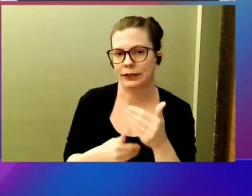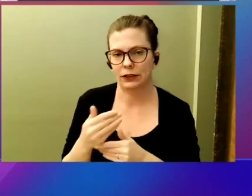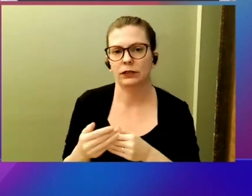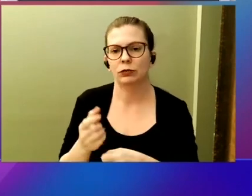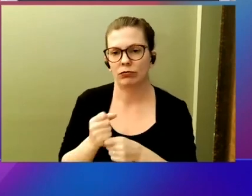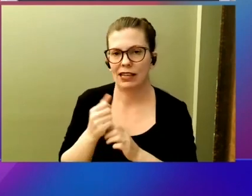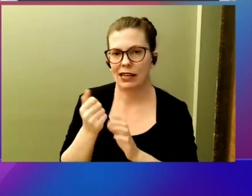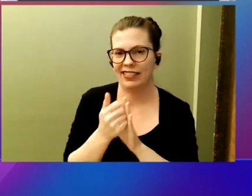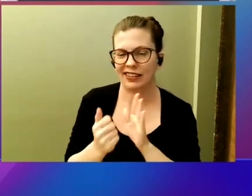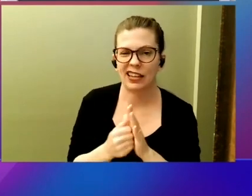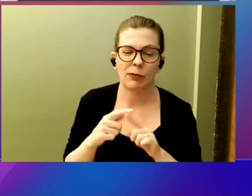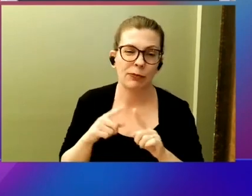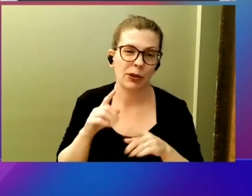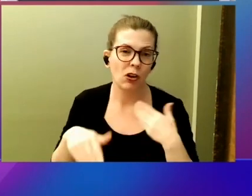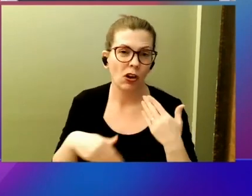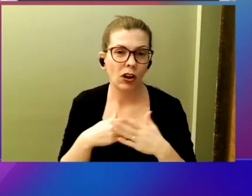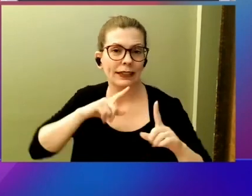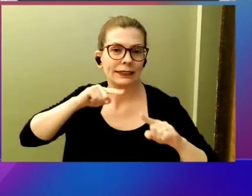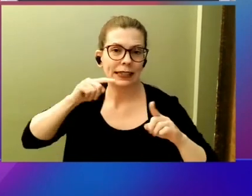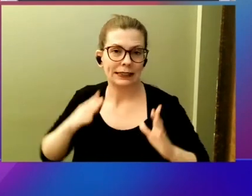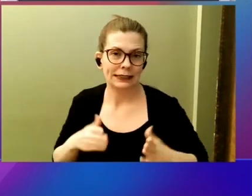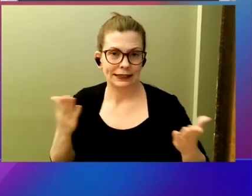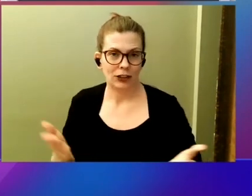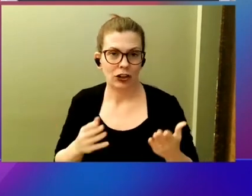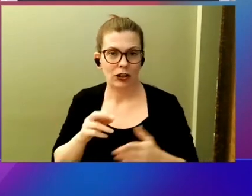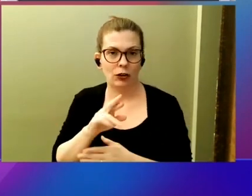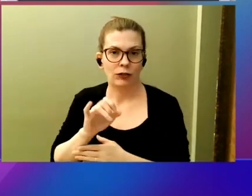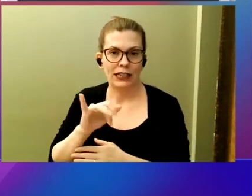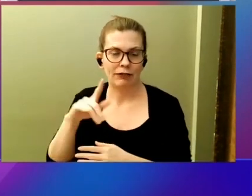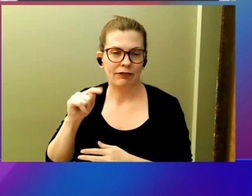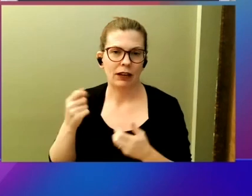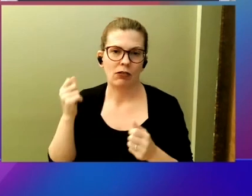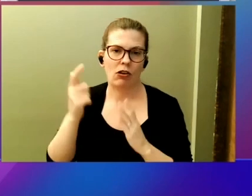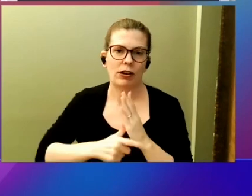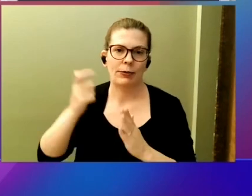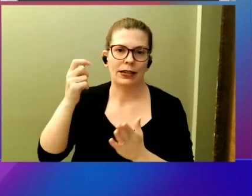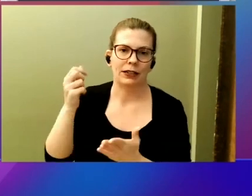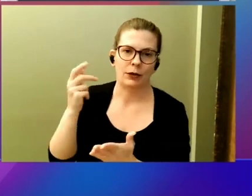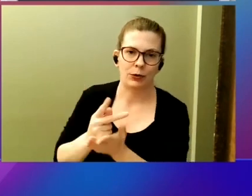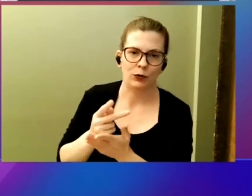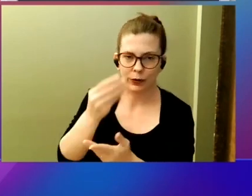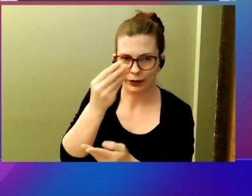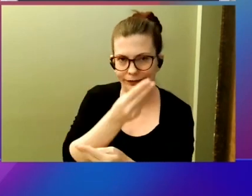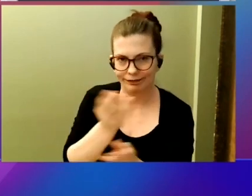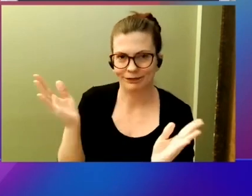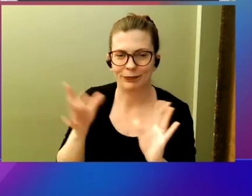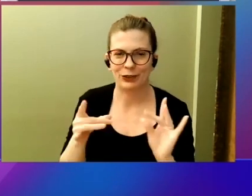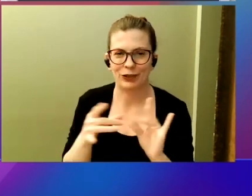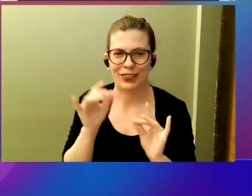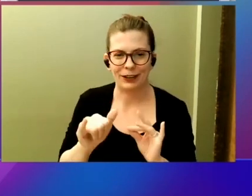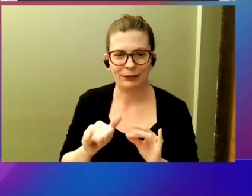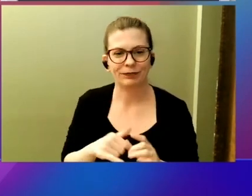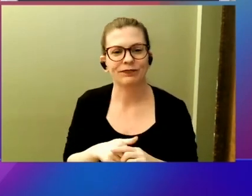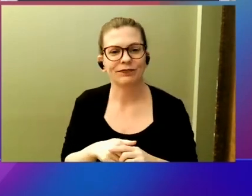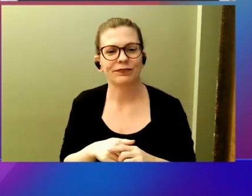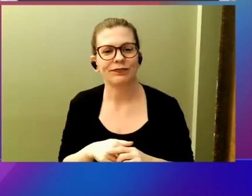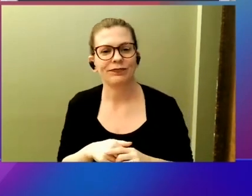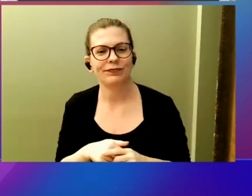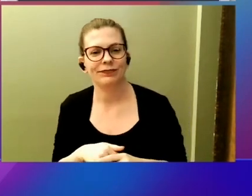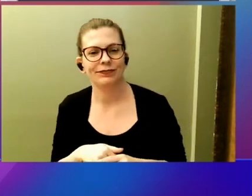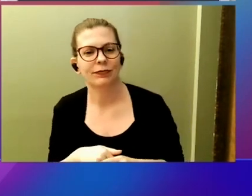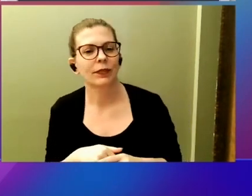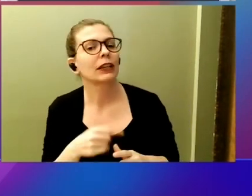the attendees at reInvent will be automatically approved. So we did want to also mention that for Yes. reInvent. Let's say that one more time. If